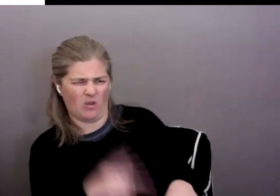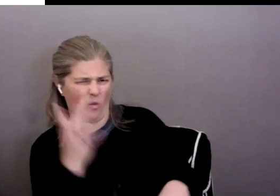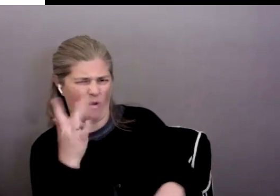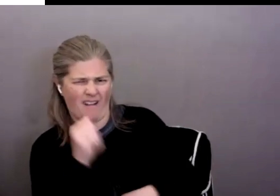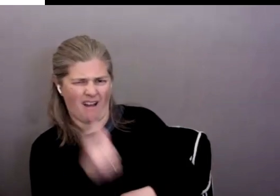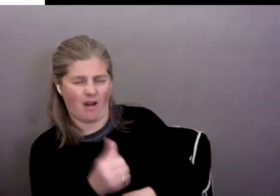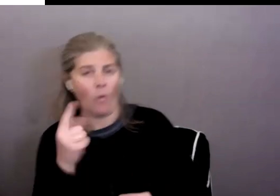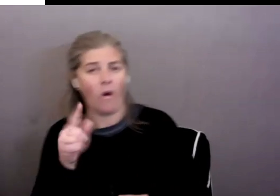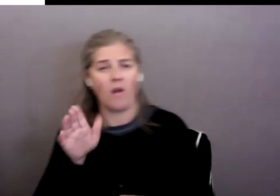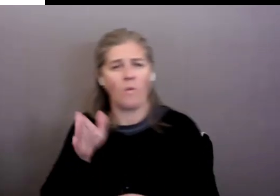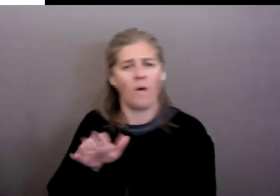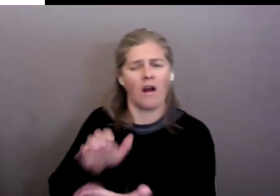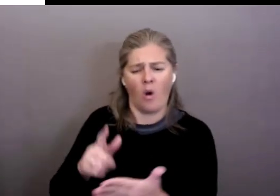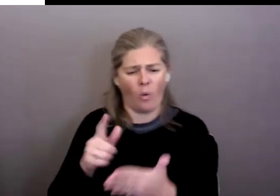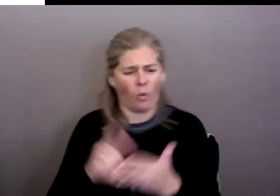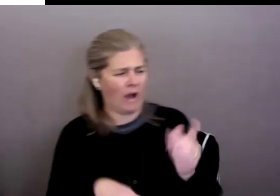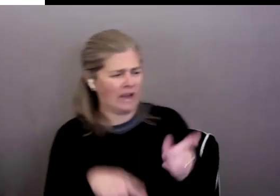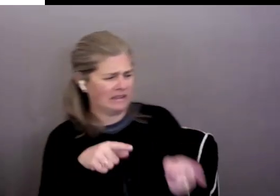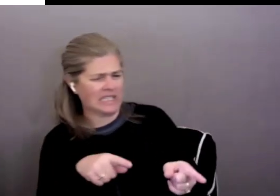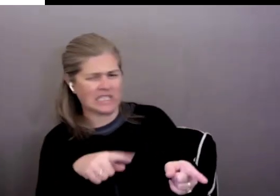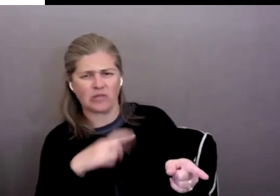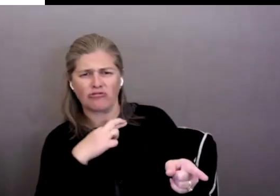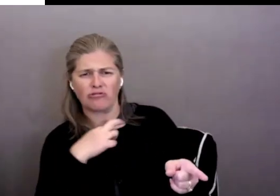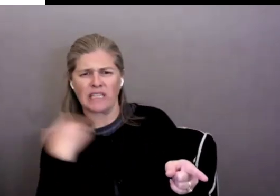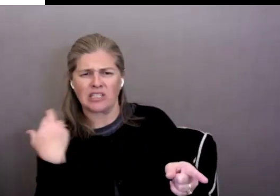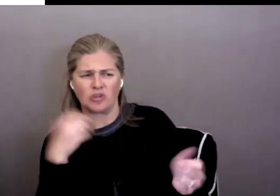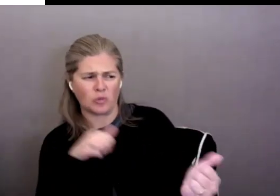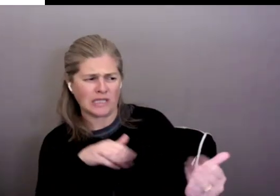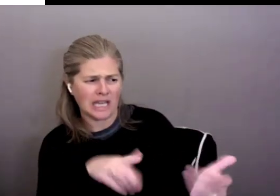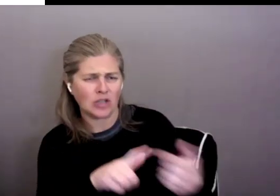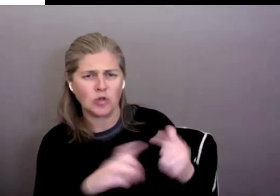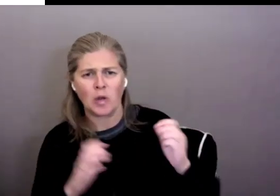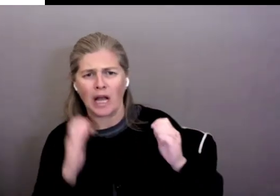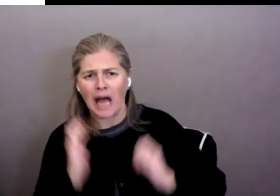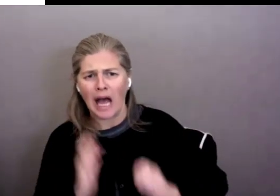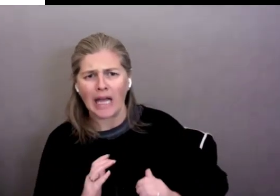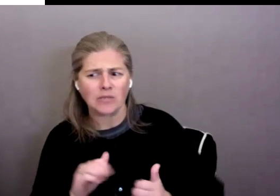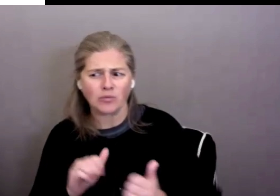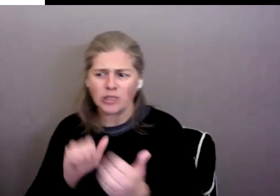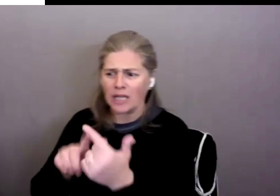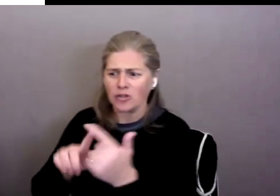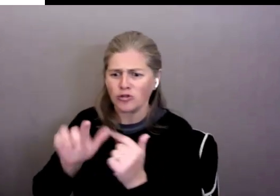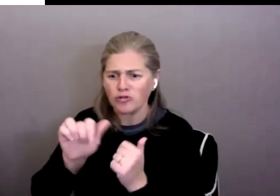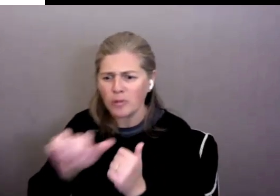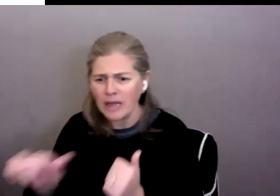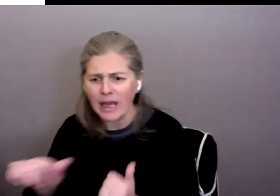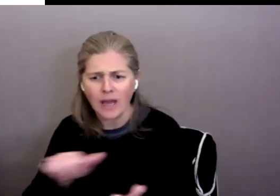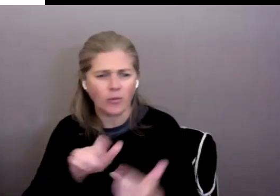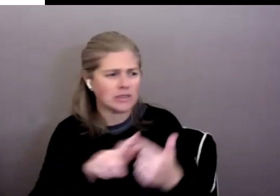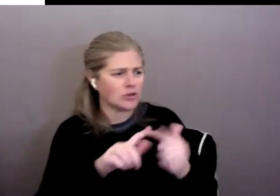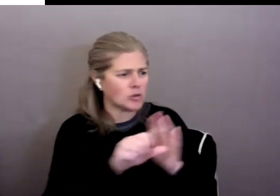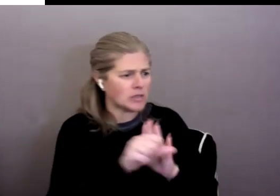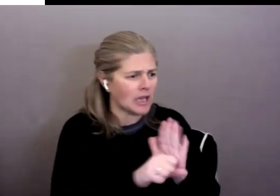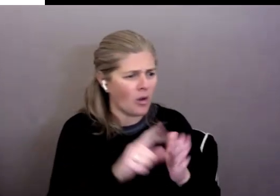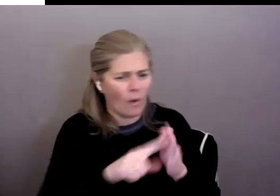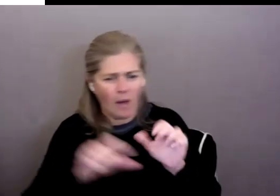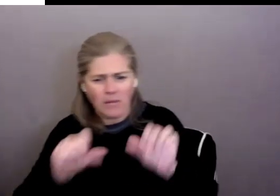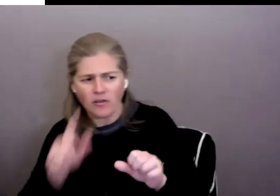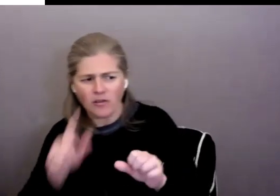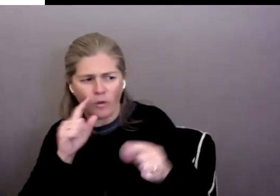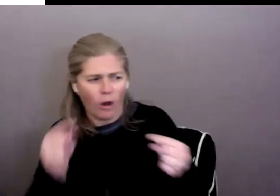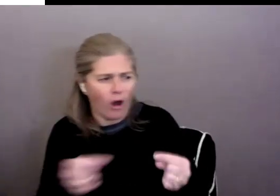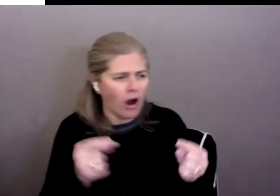ask, what risk does it present to clients, to the AAA, to the network, or to the state? What is the potential for harm, and